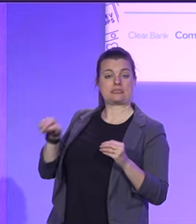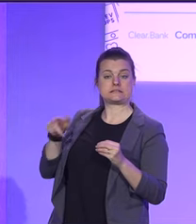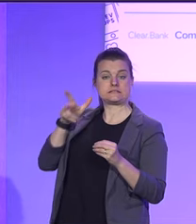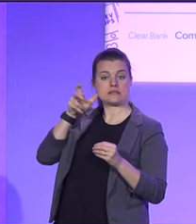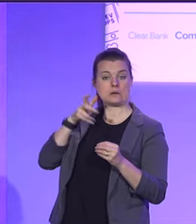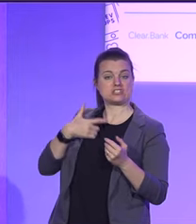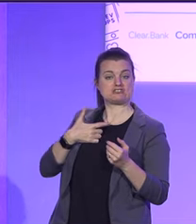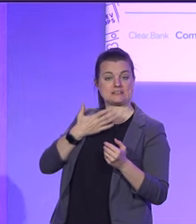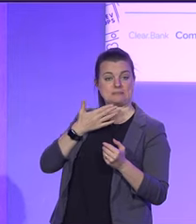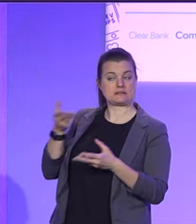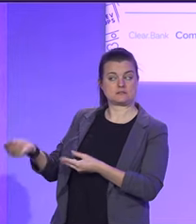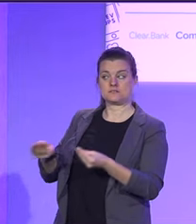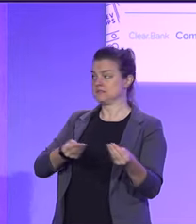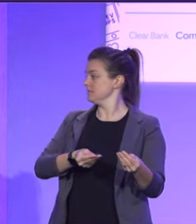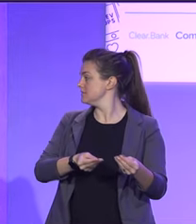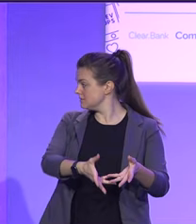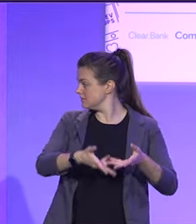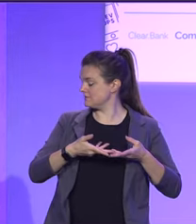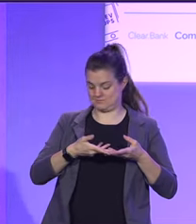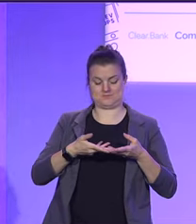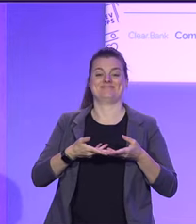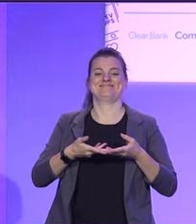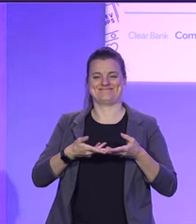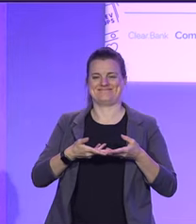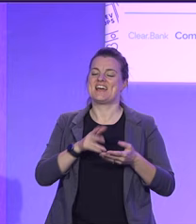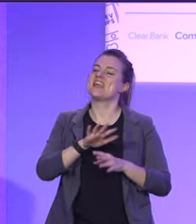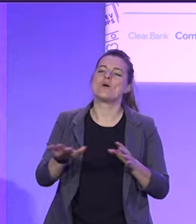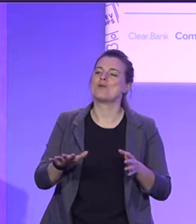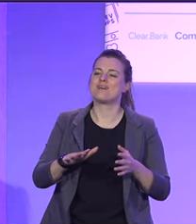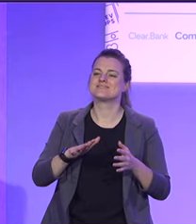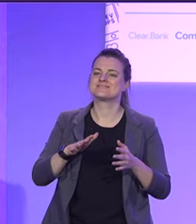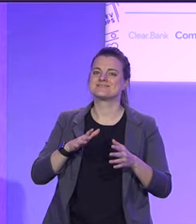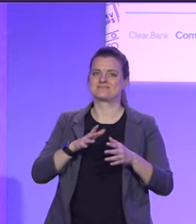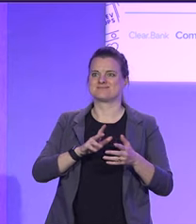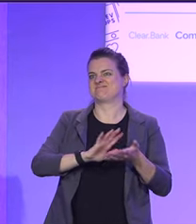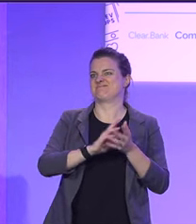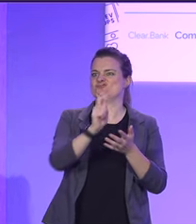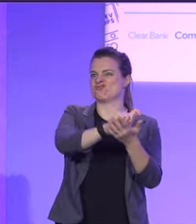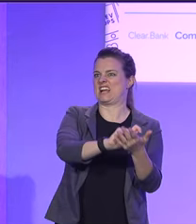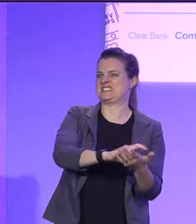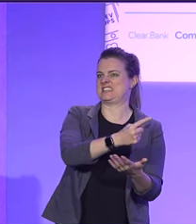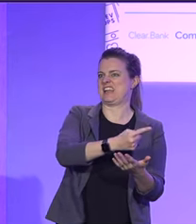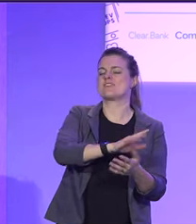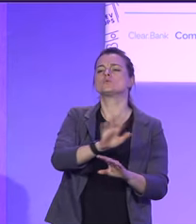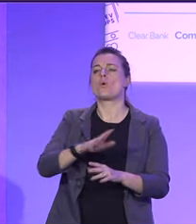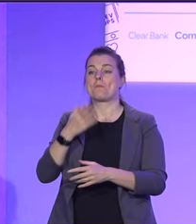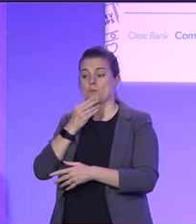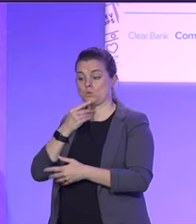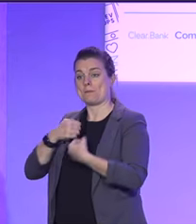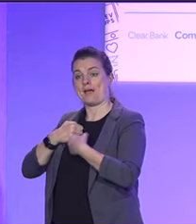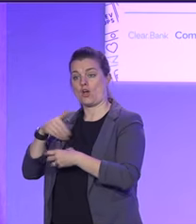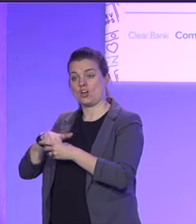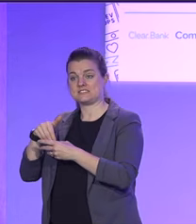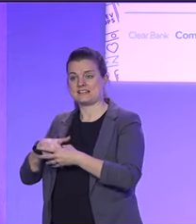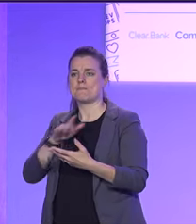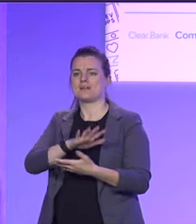not getting it to create my content. I'm just getting it to help me with the things that I'm nervous about. So know that you can use different tools. But